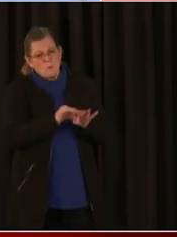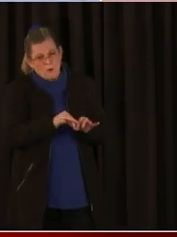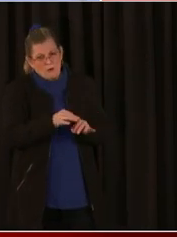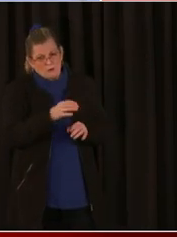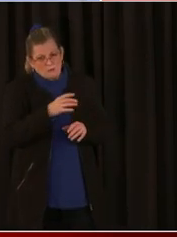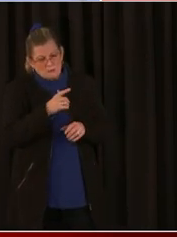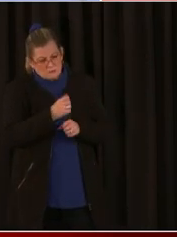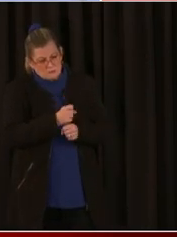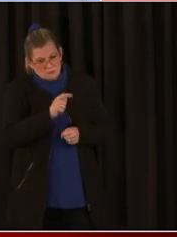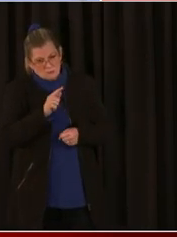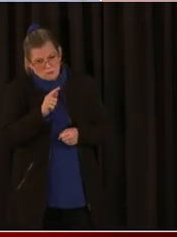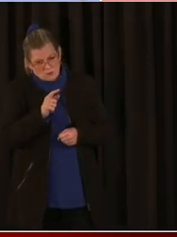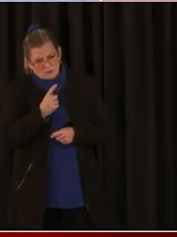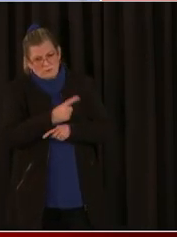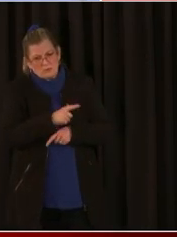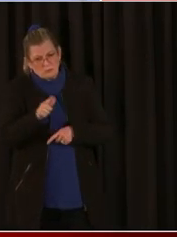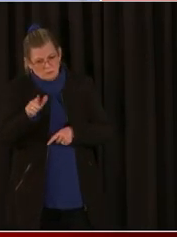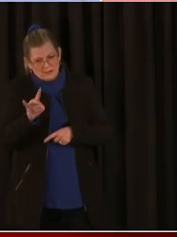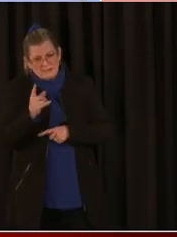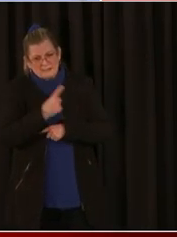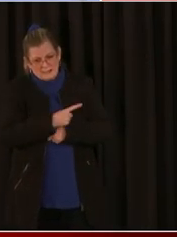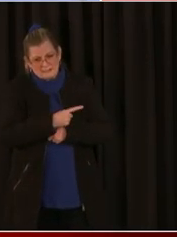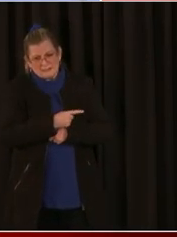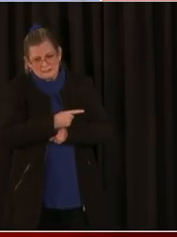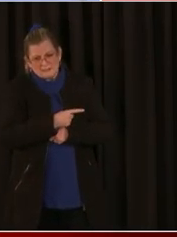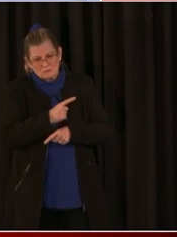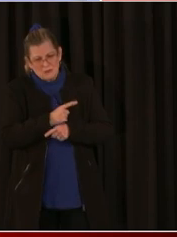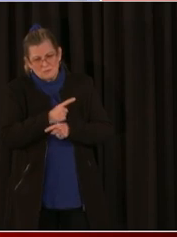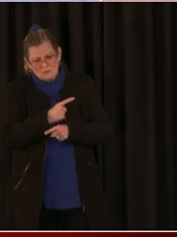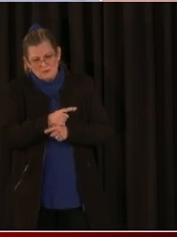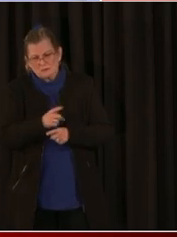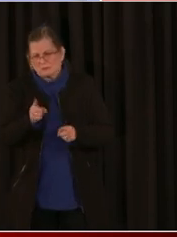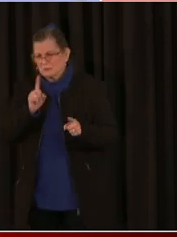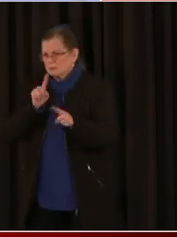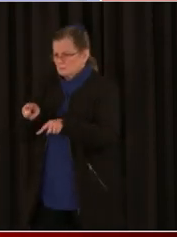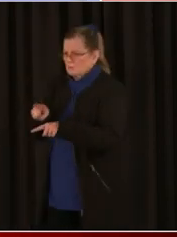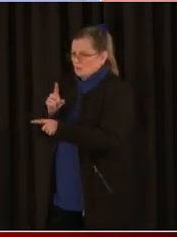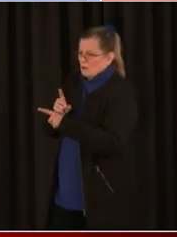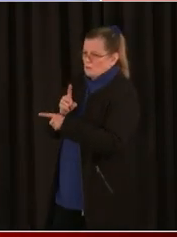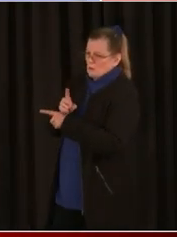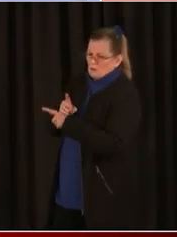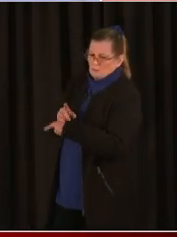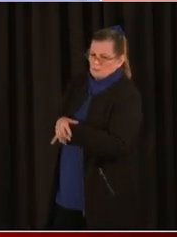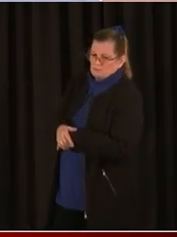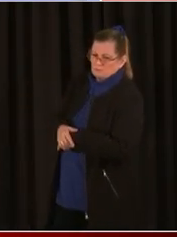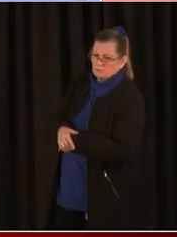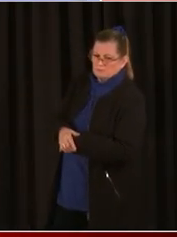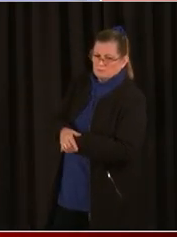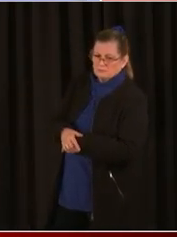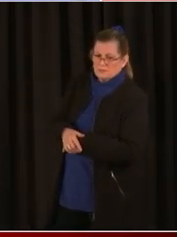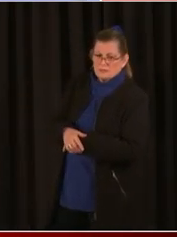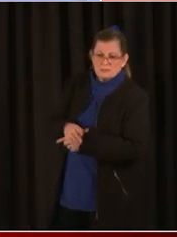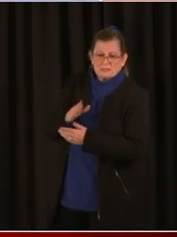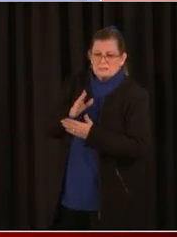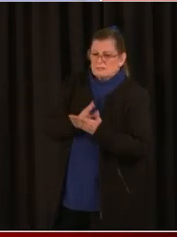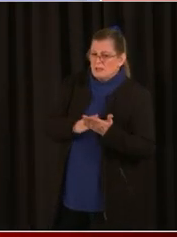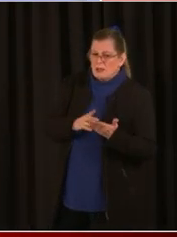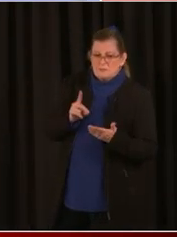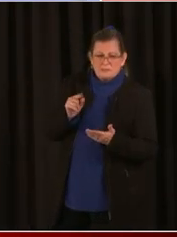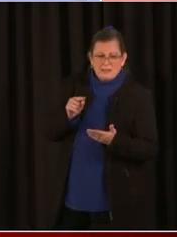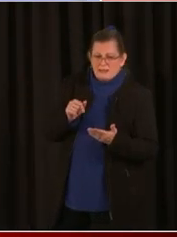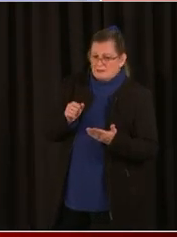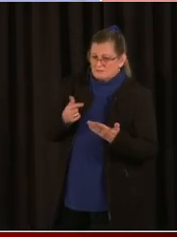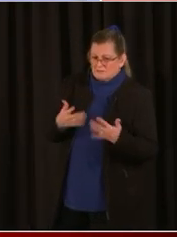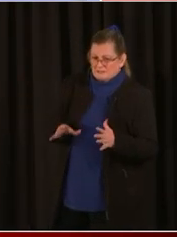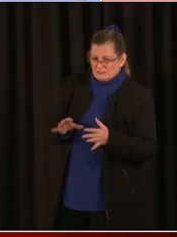within that 28-day Oh, or wonderful. 21-day? Yes, what if wonderful. you exceed that? Wonderful. So there is some data that has been